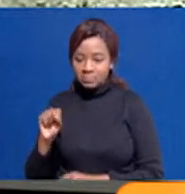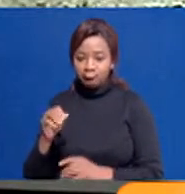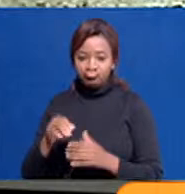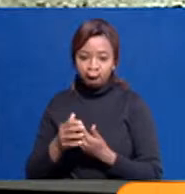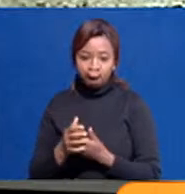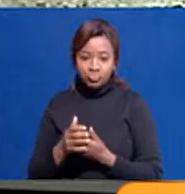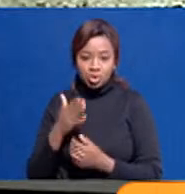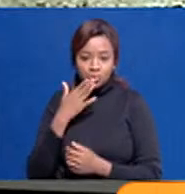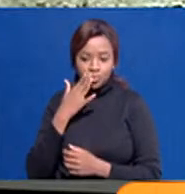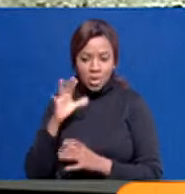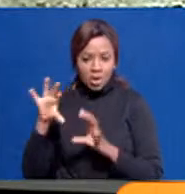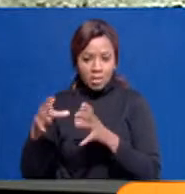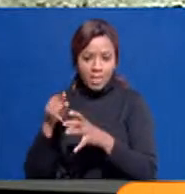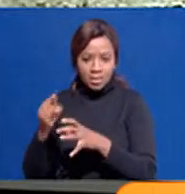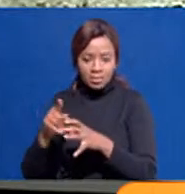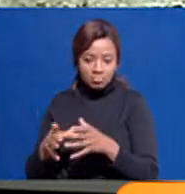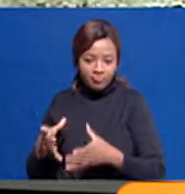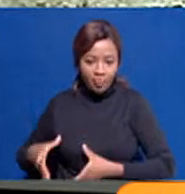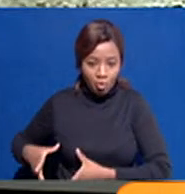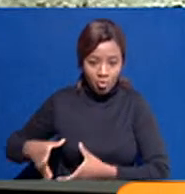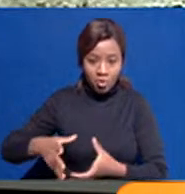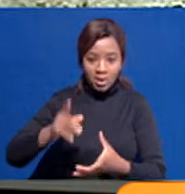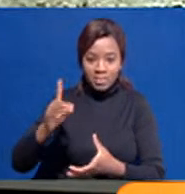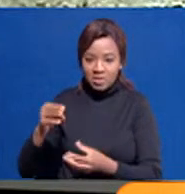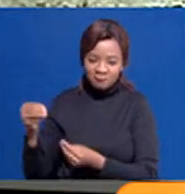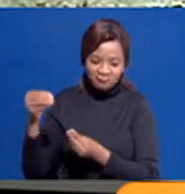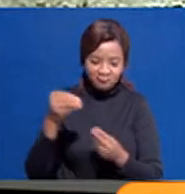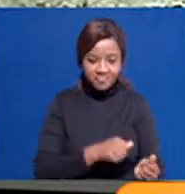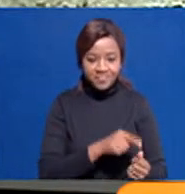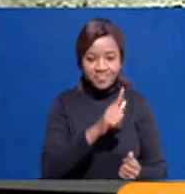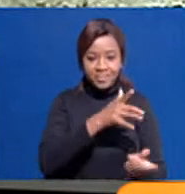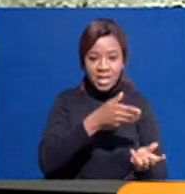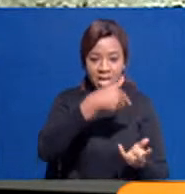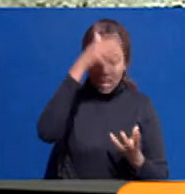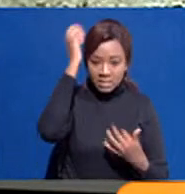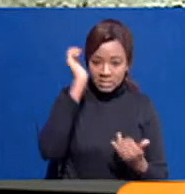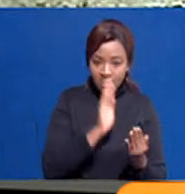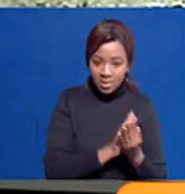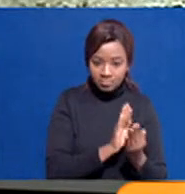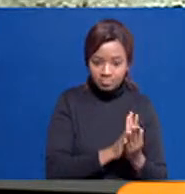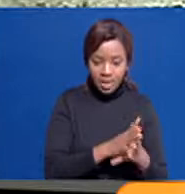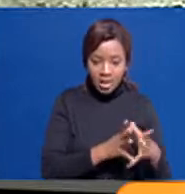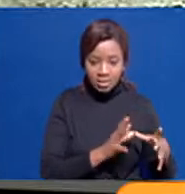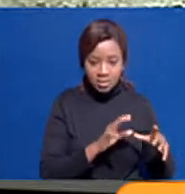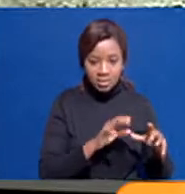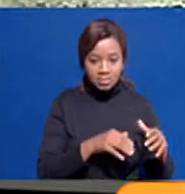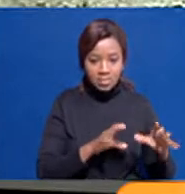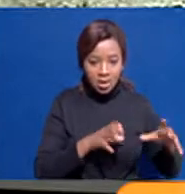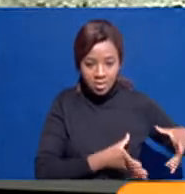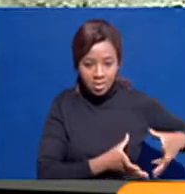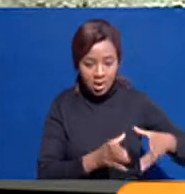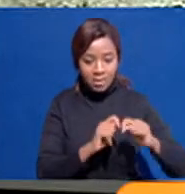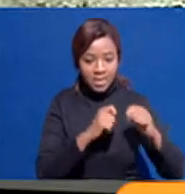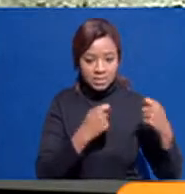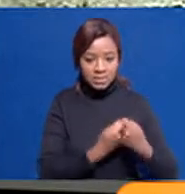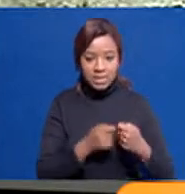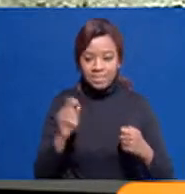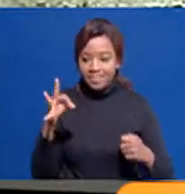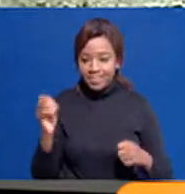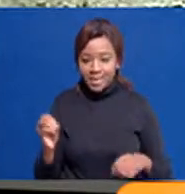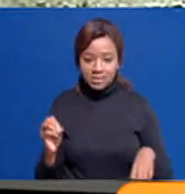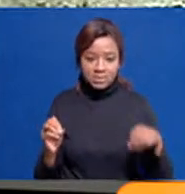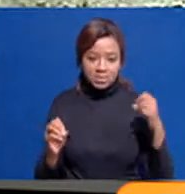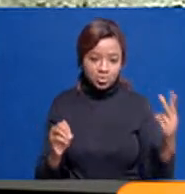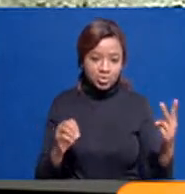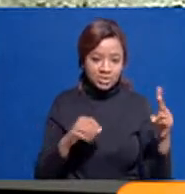a double over the Bankers in winning the Enterprise Cup final. The Sugar Millers won the mouth-watering clash